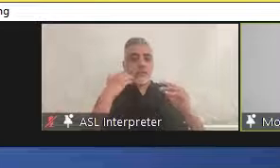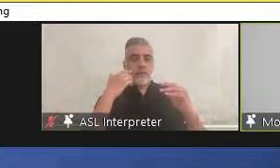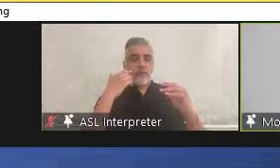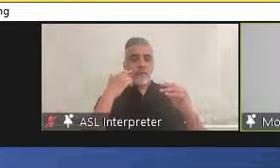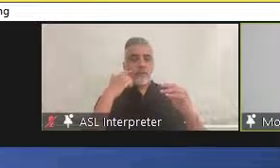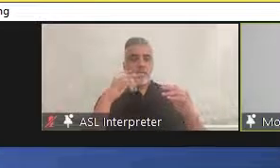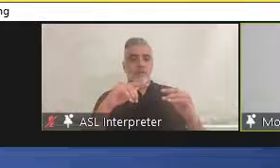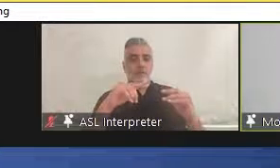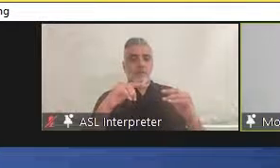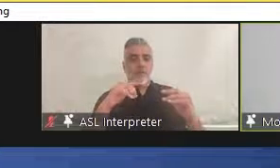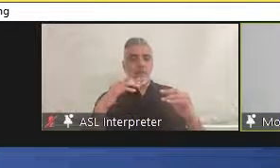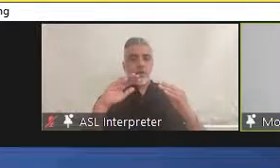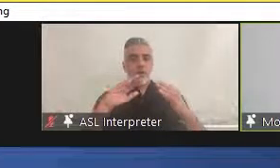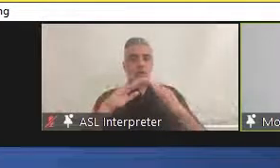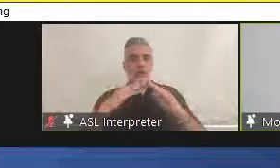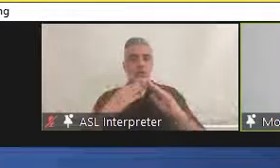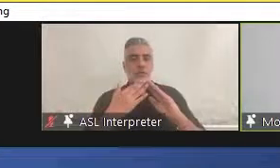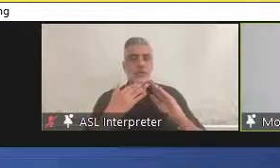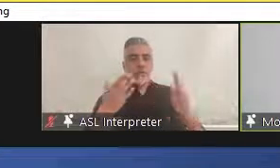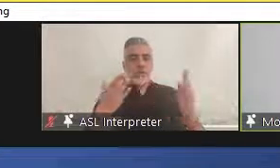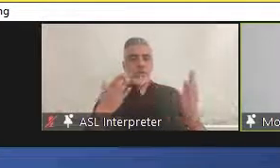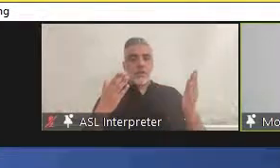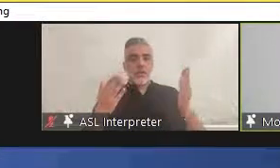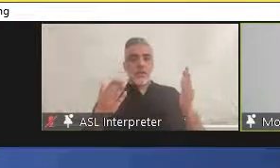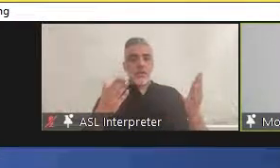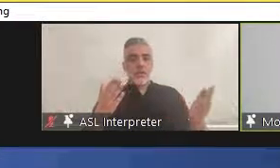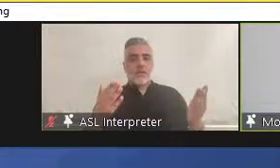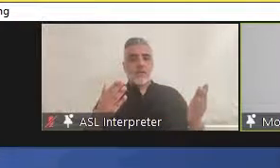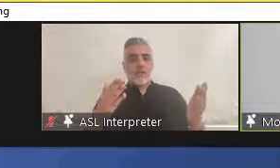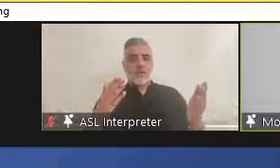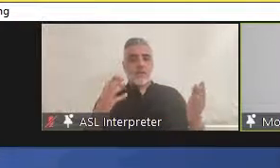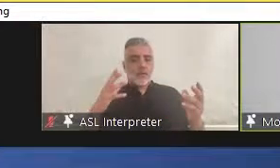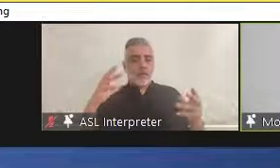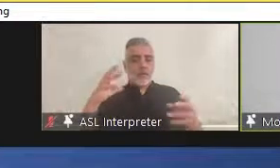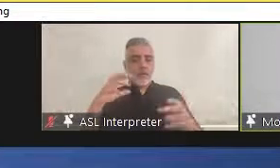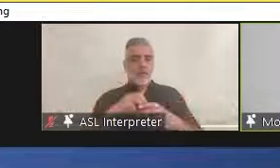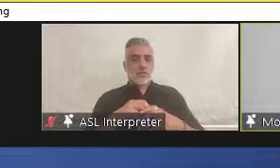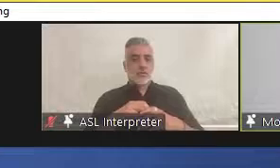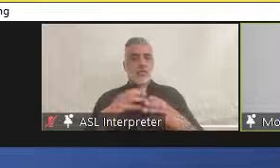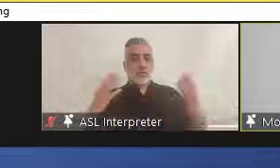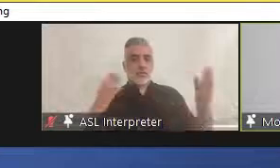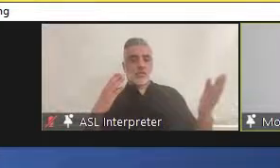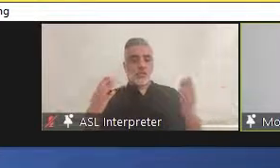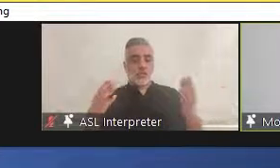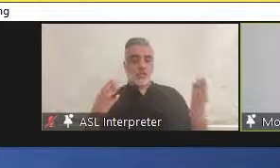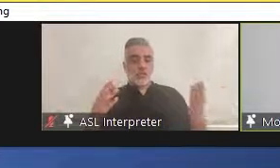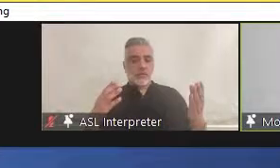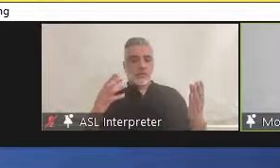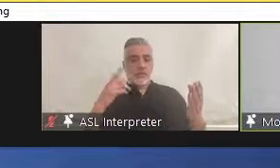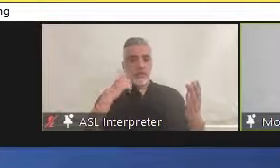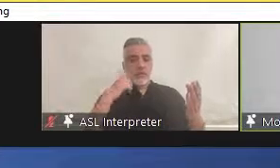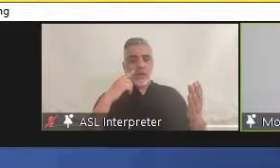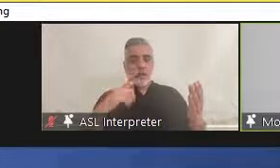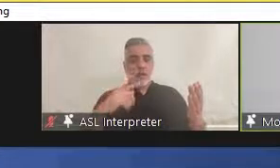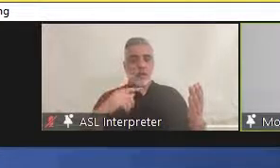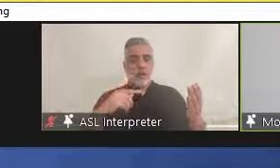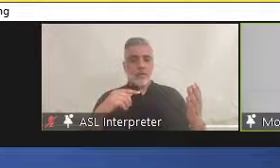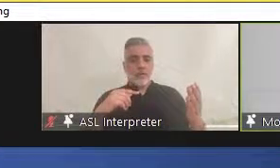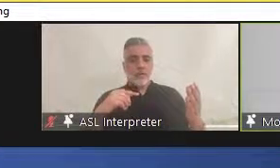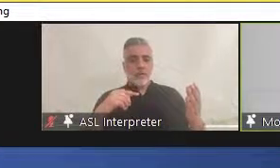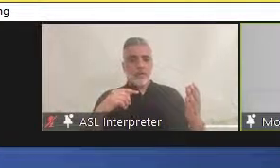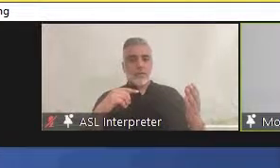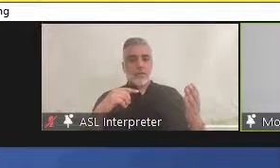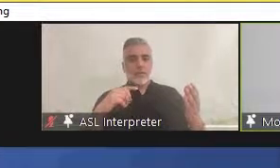and community level disability inclusiveness and service level equipment also providing,